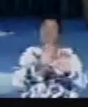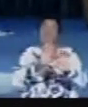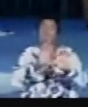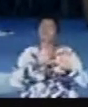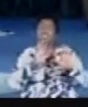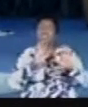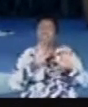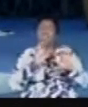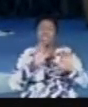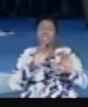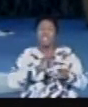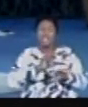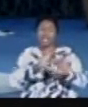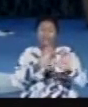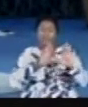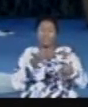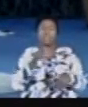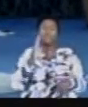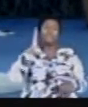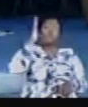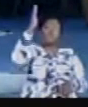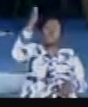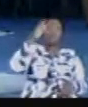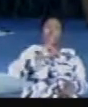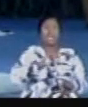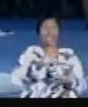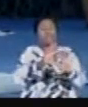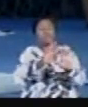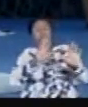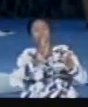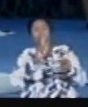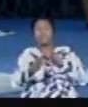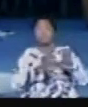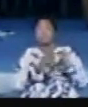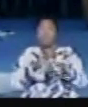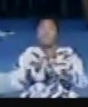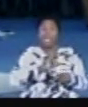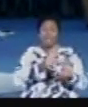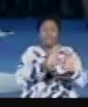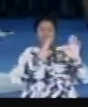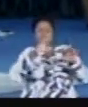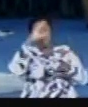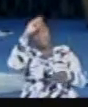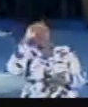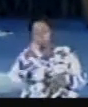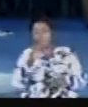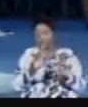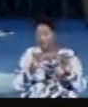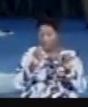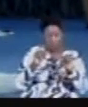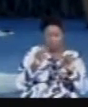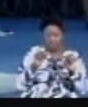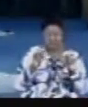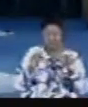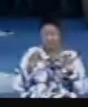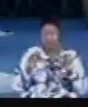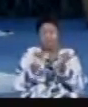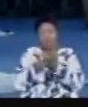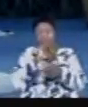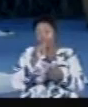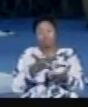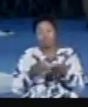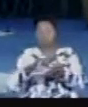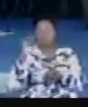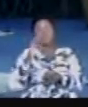I fear the future. I fear people. I fear men. That's not the Holy Ghost.